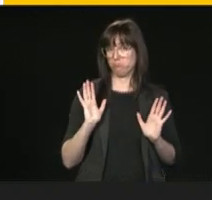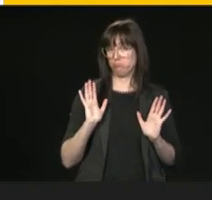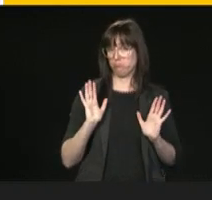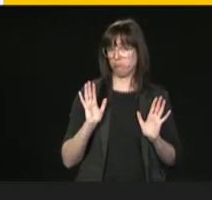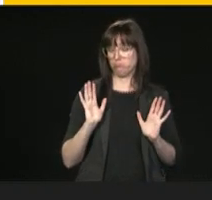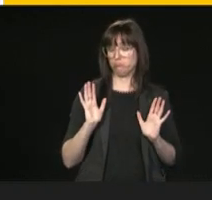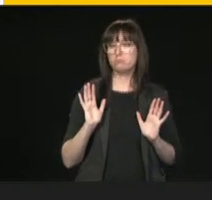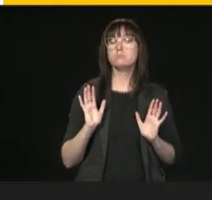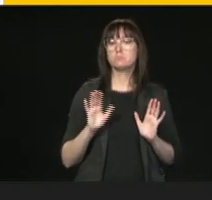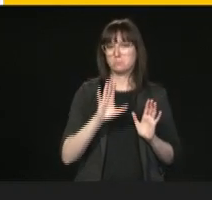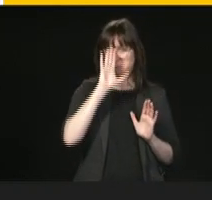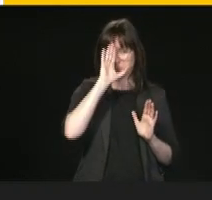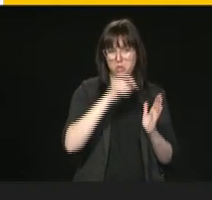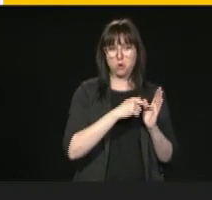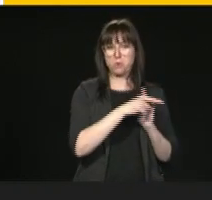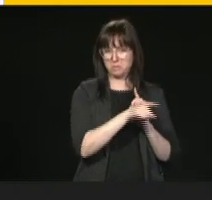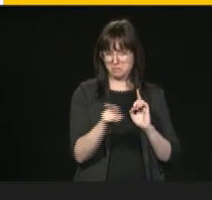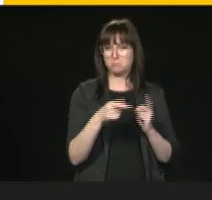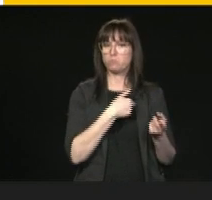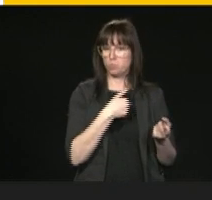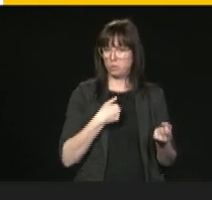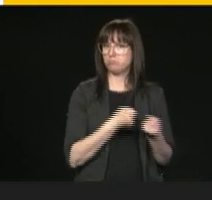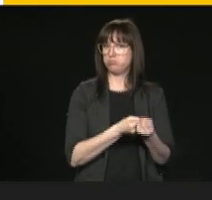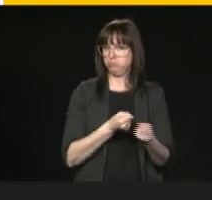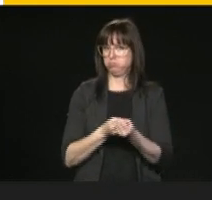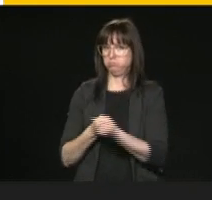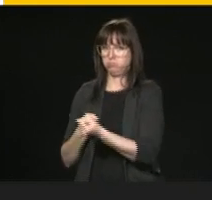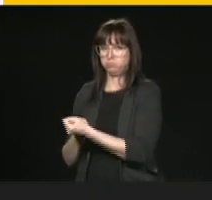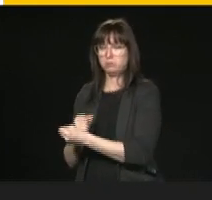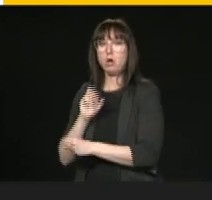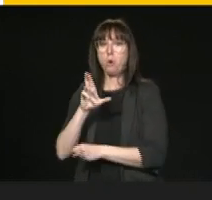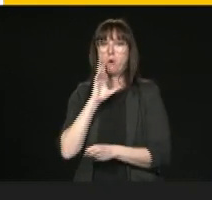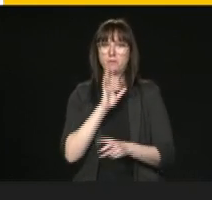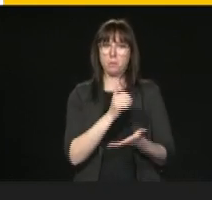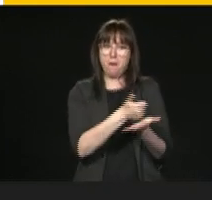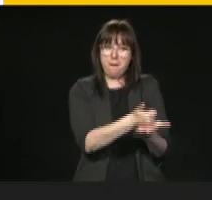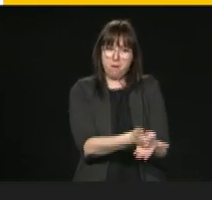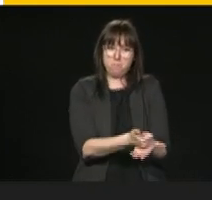So this should ease those financing constraints for the provinces,